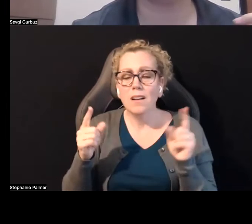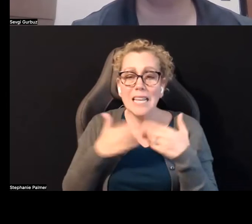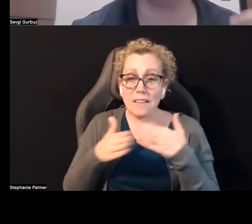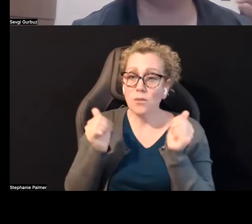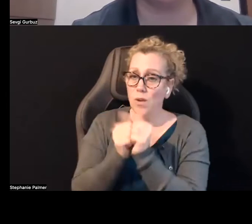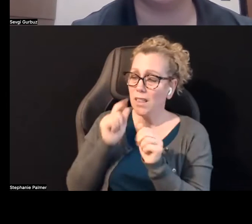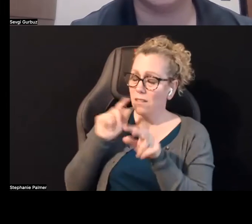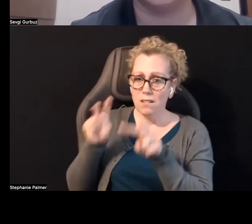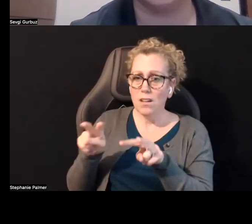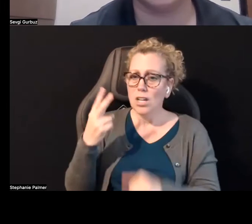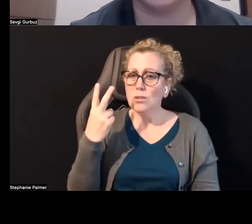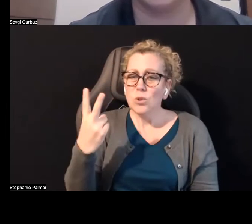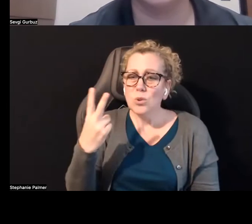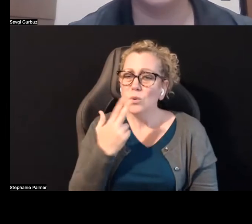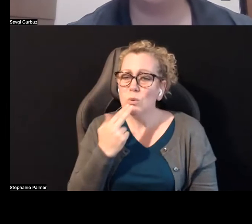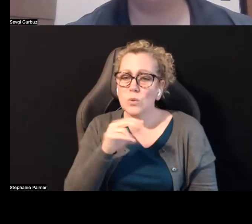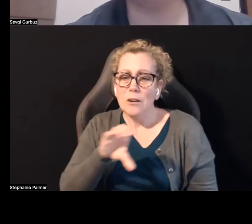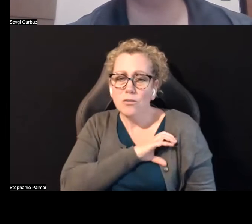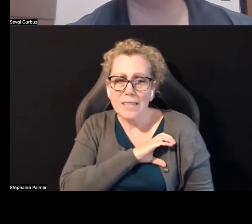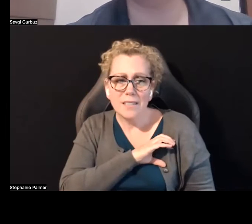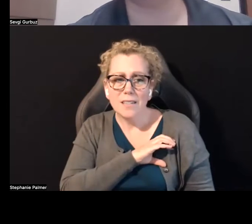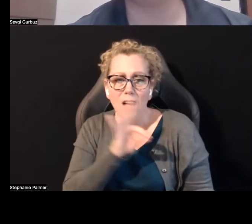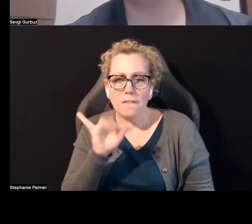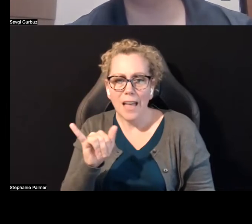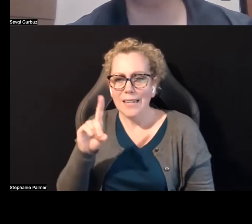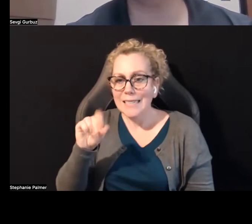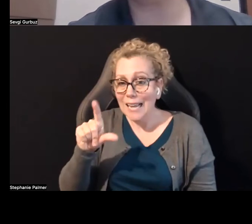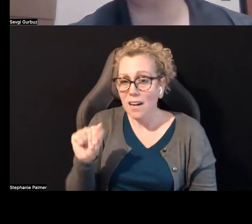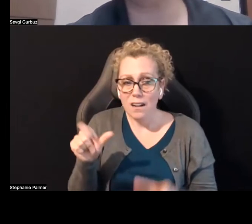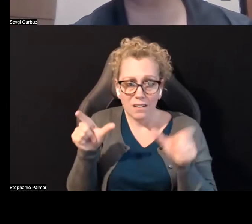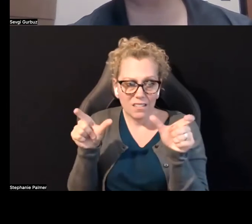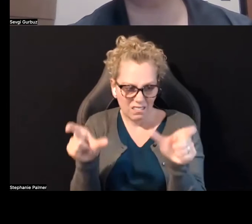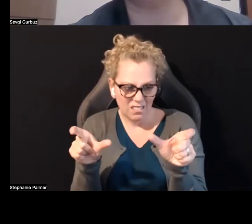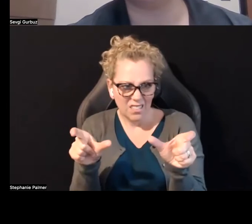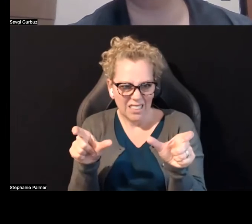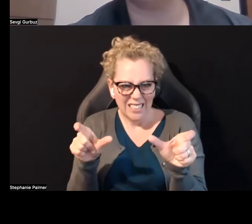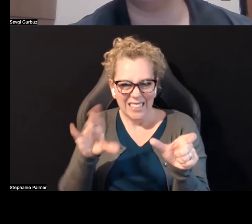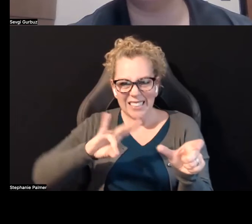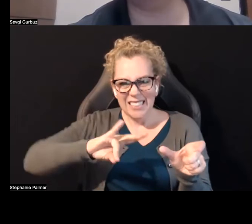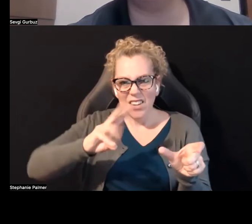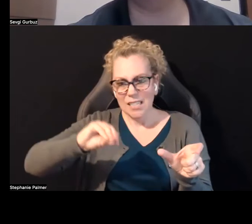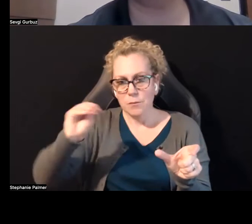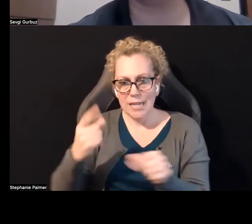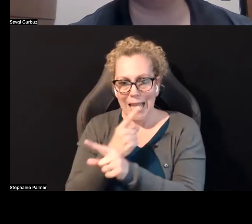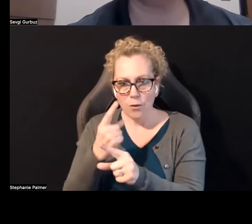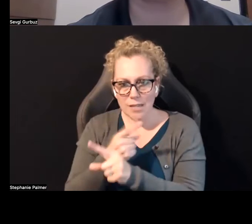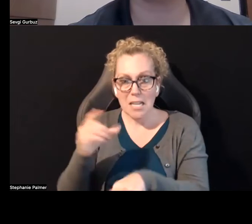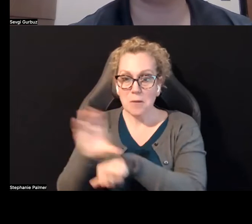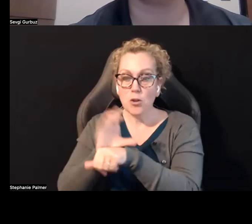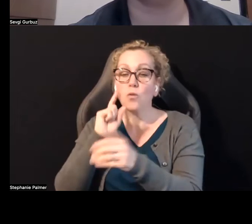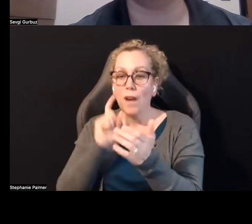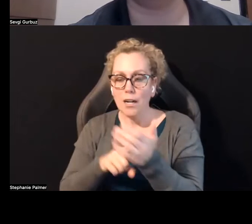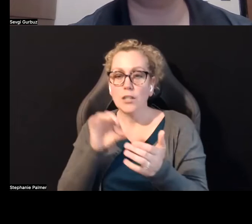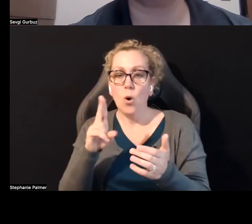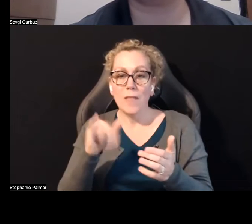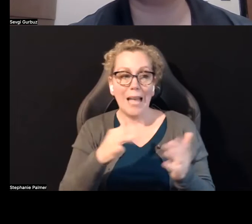at just 2 characteristics of the data, you get 76% accuracy in being able to know whether the